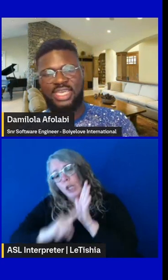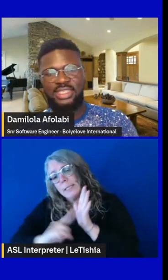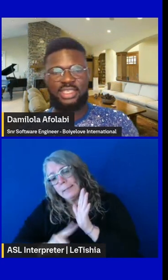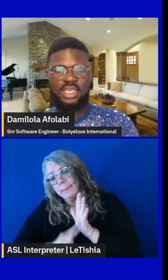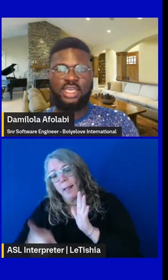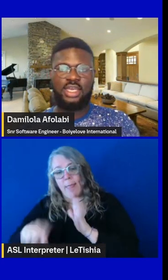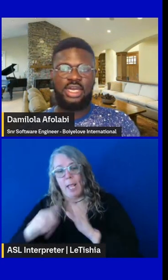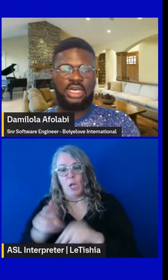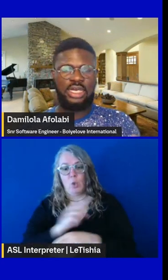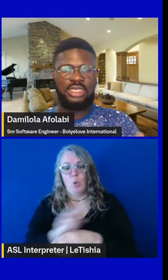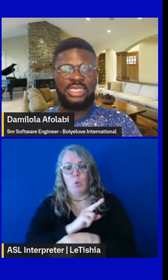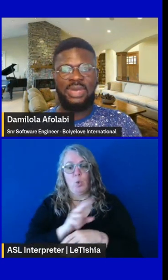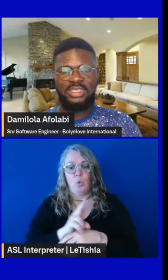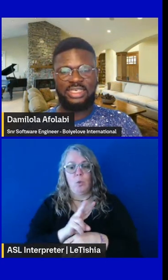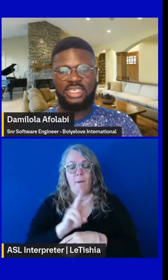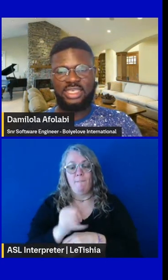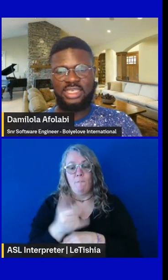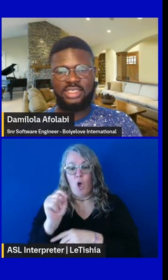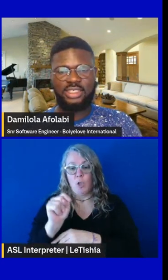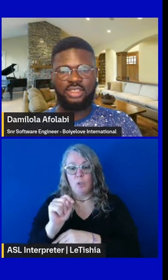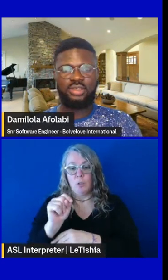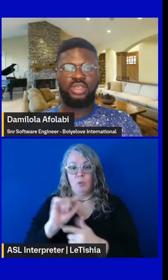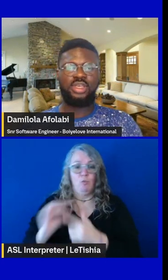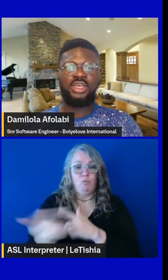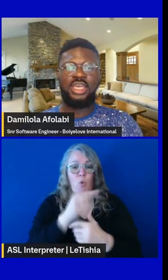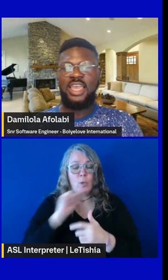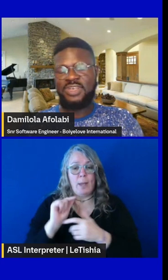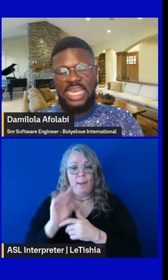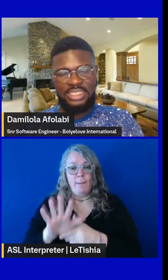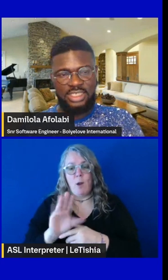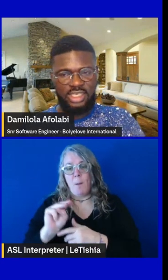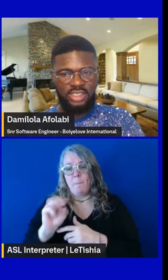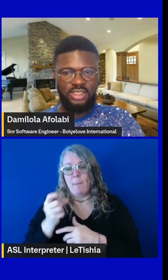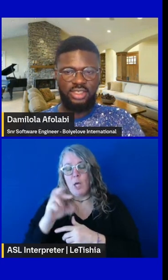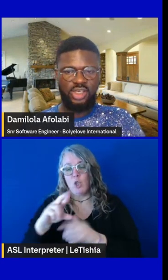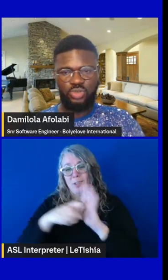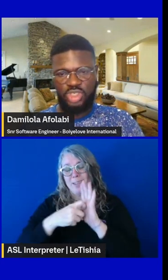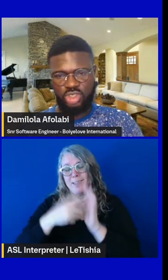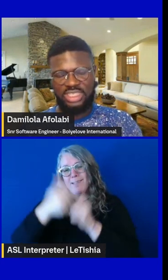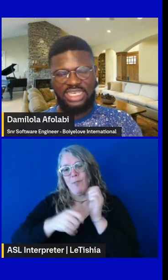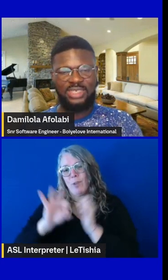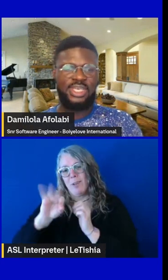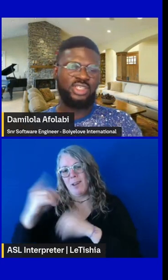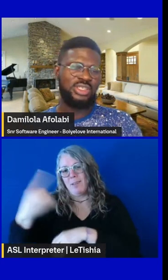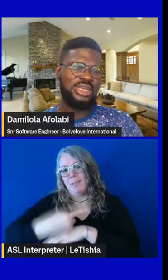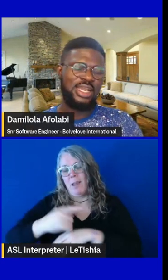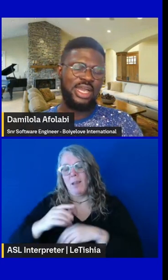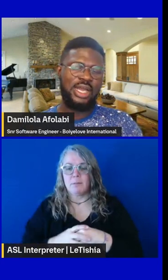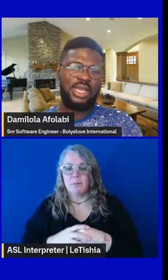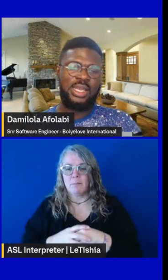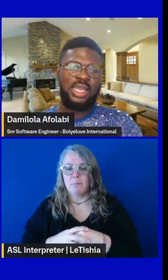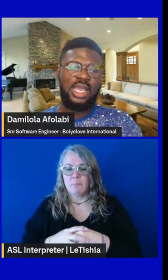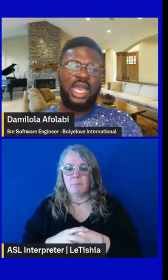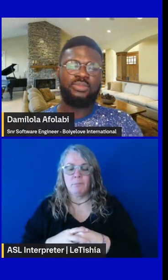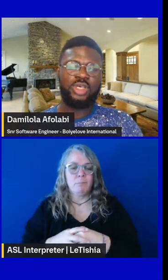to rotate their master keys every 90 days. It could be shorter depending on